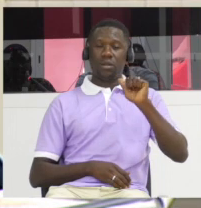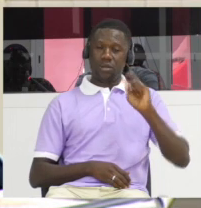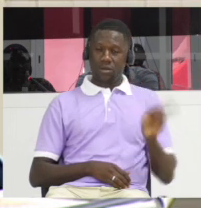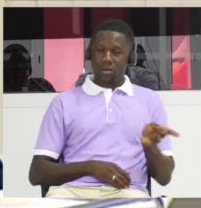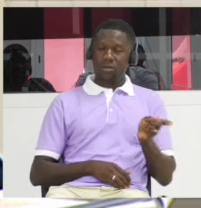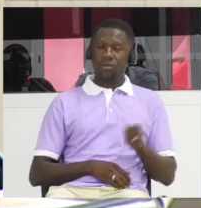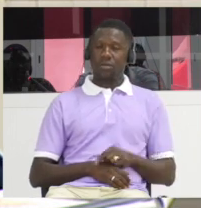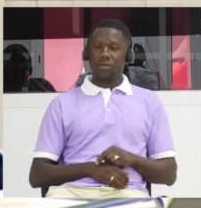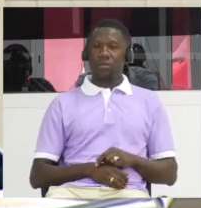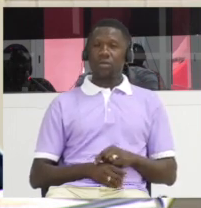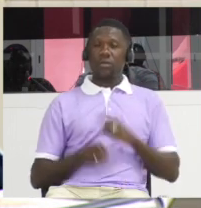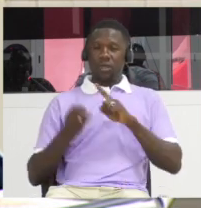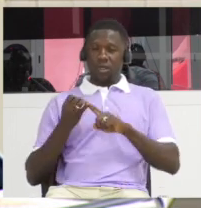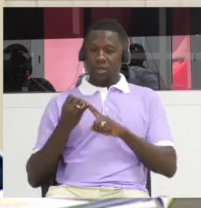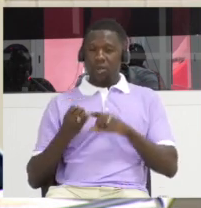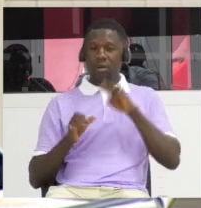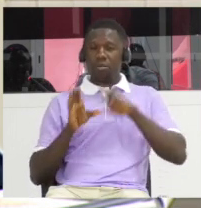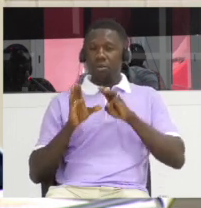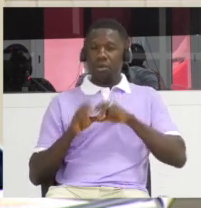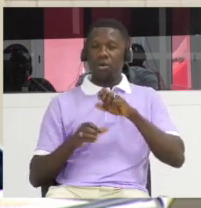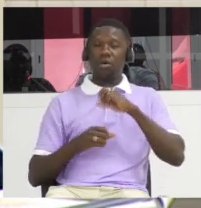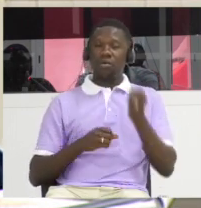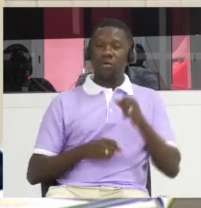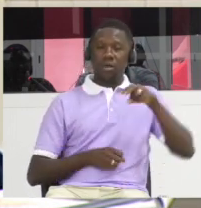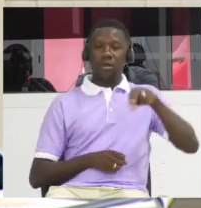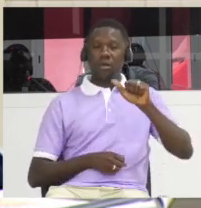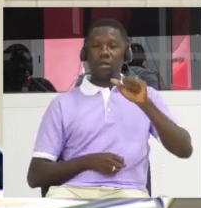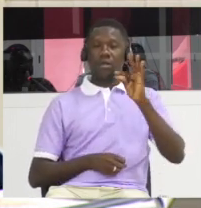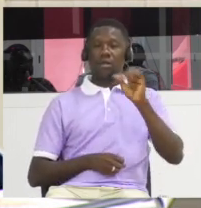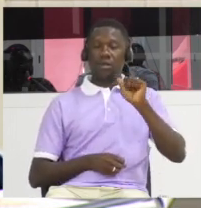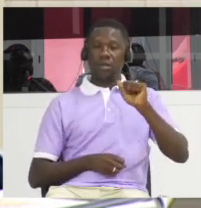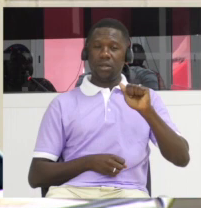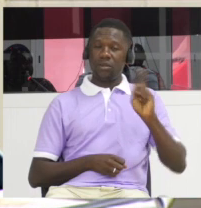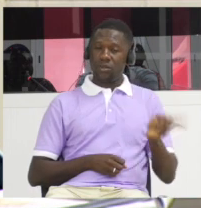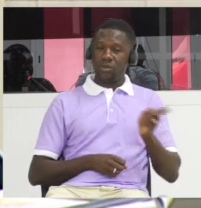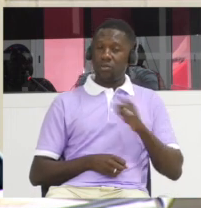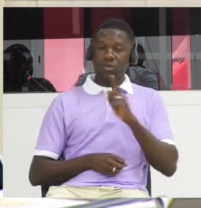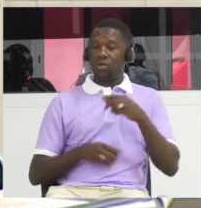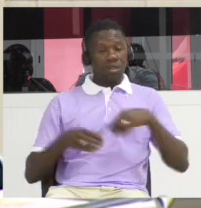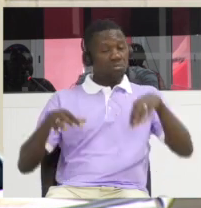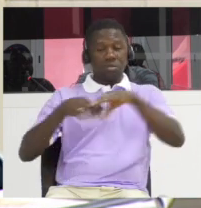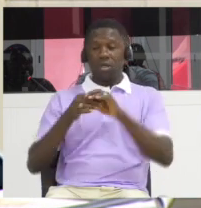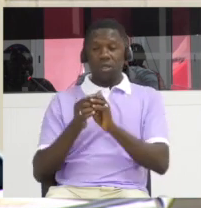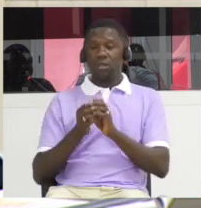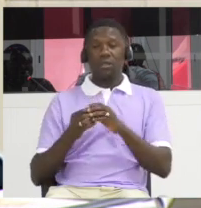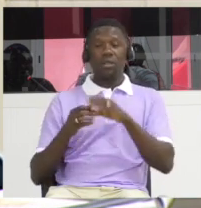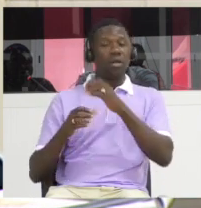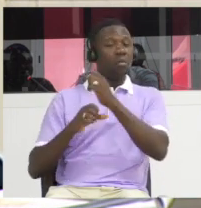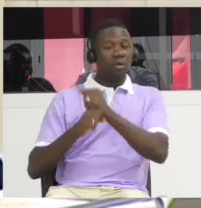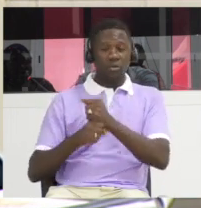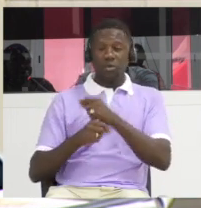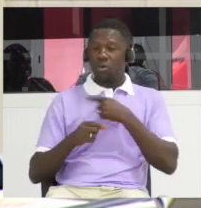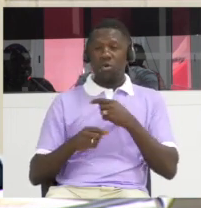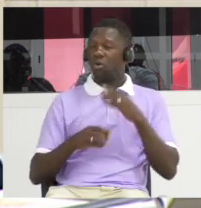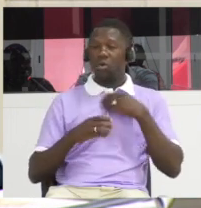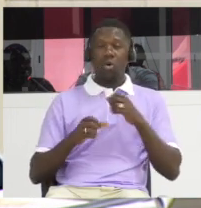NATAC. E. Members of NATAC will not take part in hostilities or other